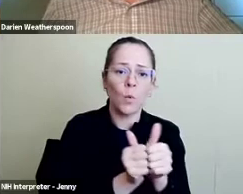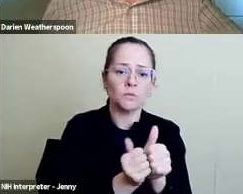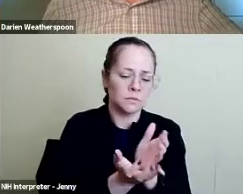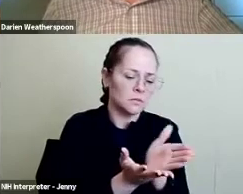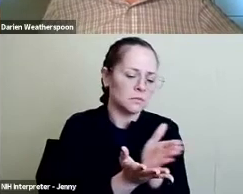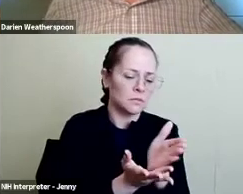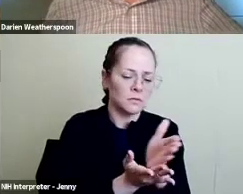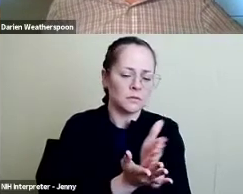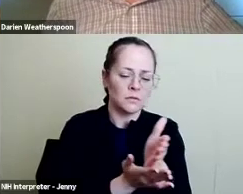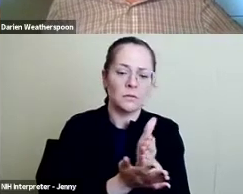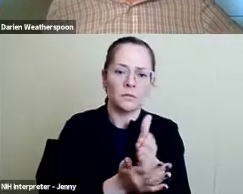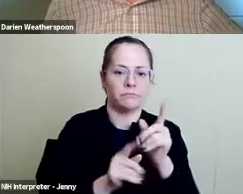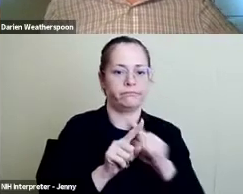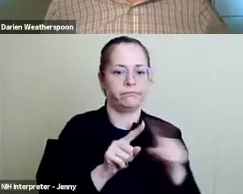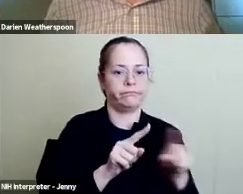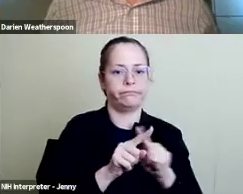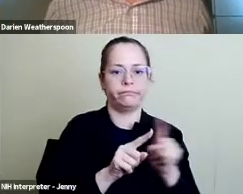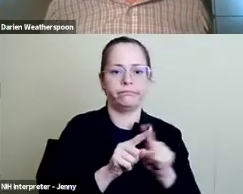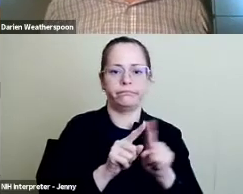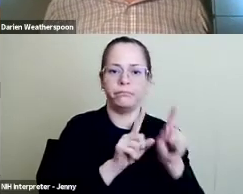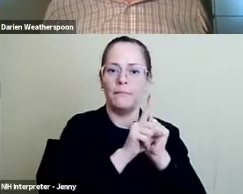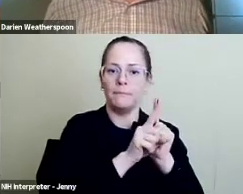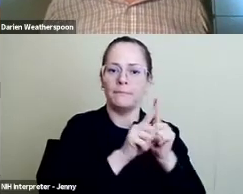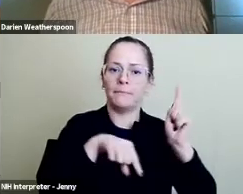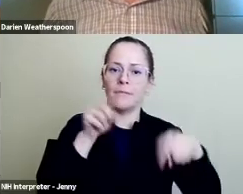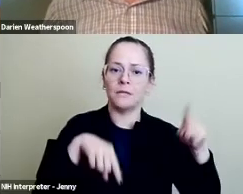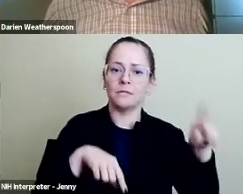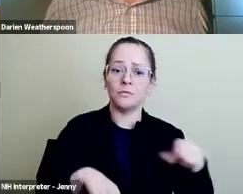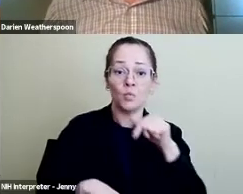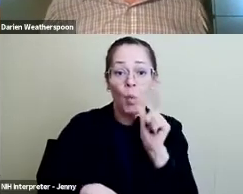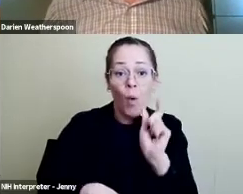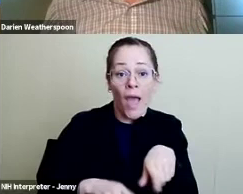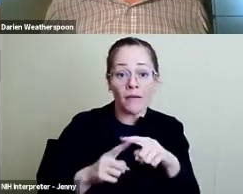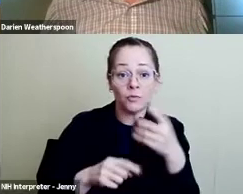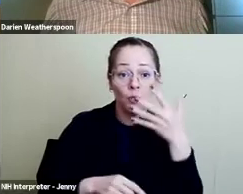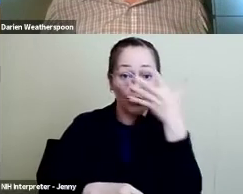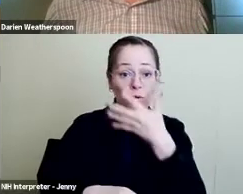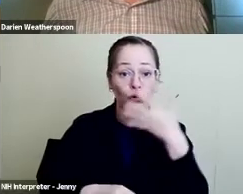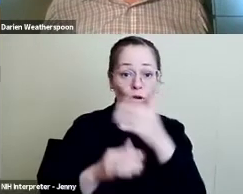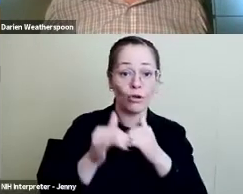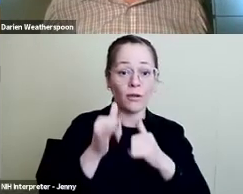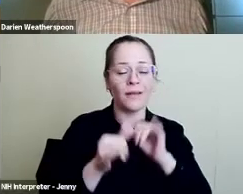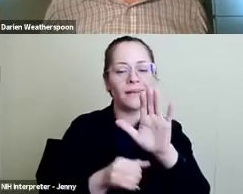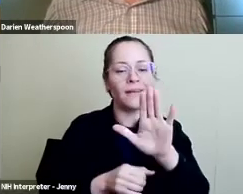in many, many shapes, and they don't have to look like you. While it is nice to see